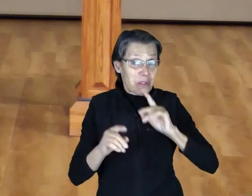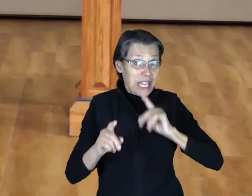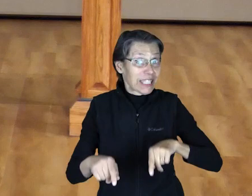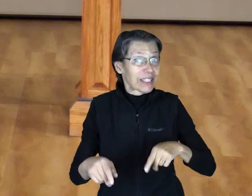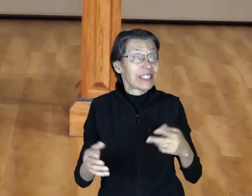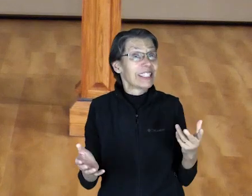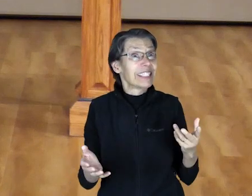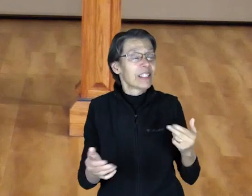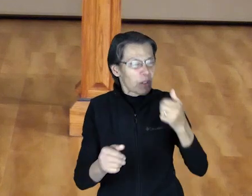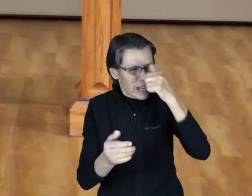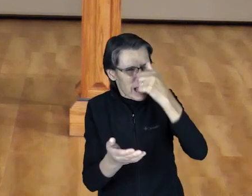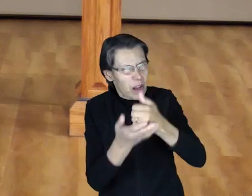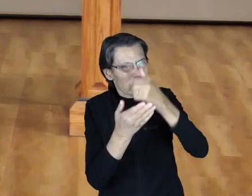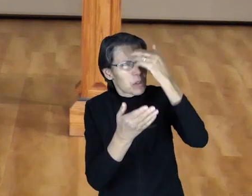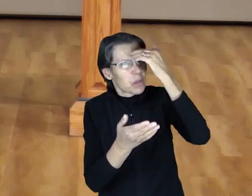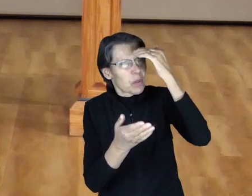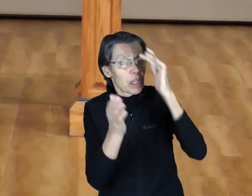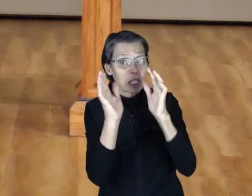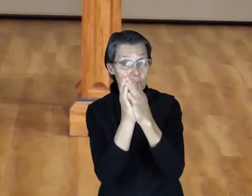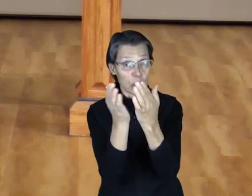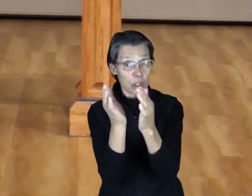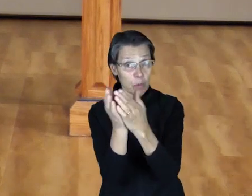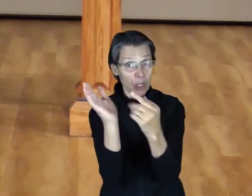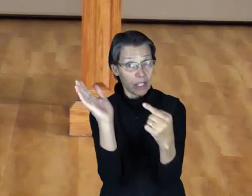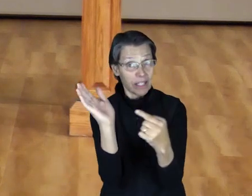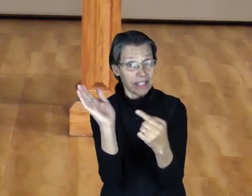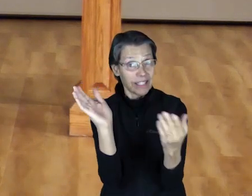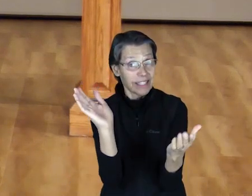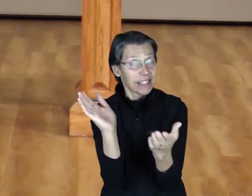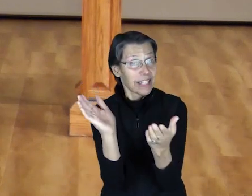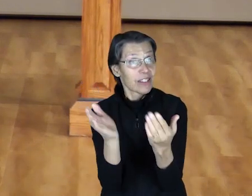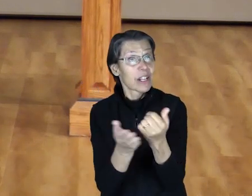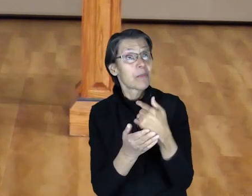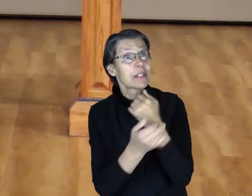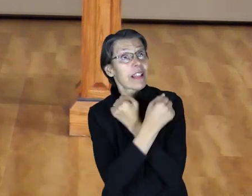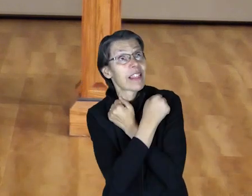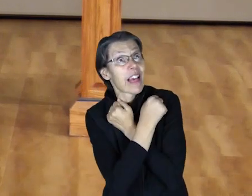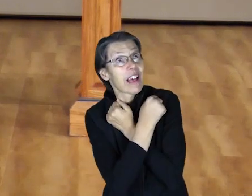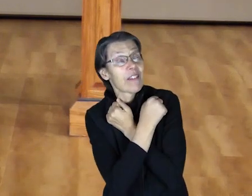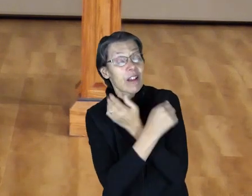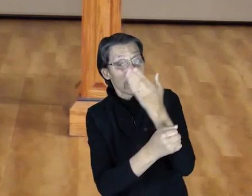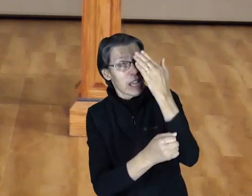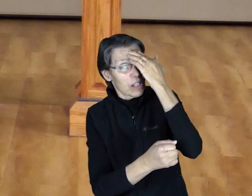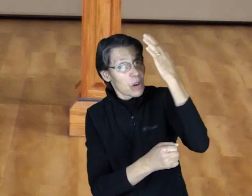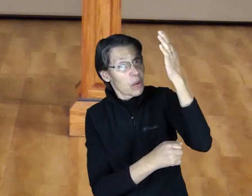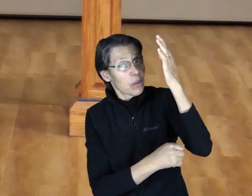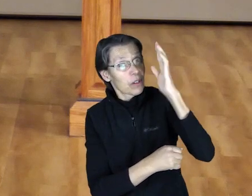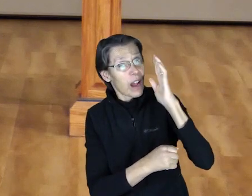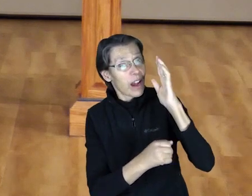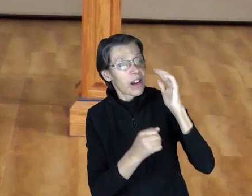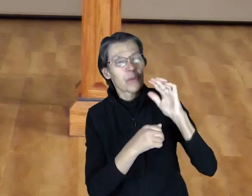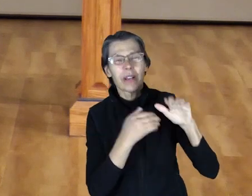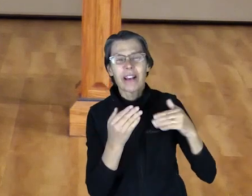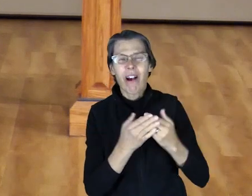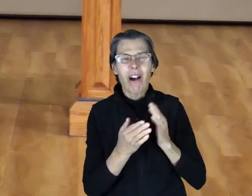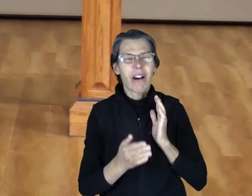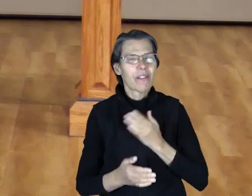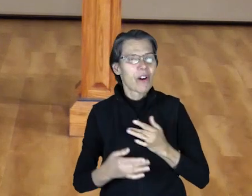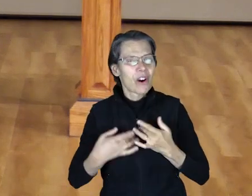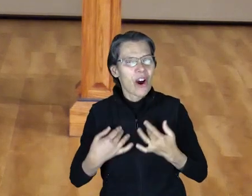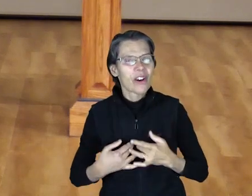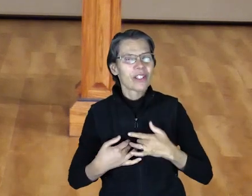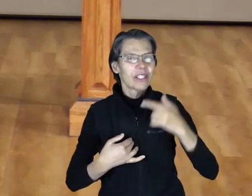of things we cannot answer. Remind us that this book is here to help us love and know God with all our hearts,